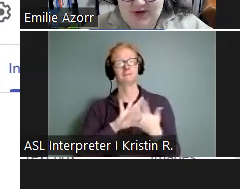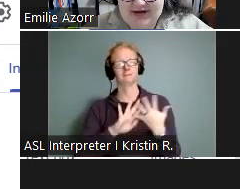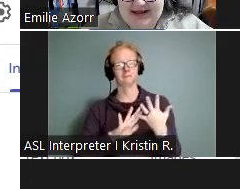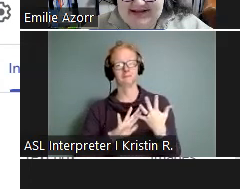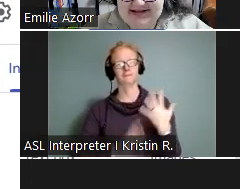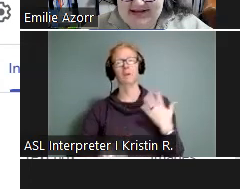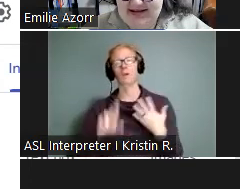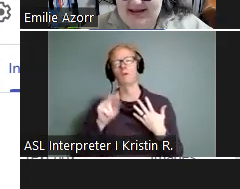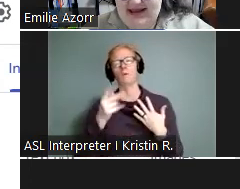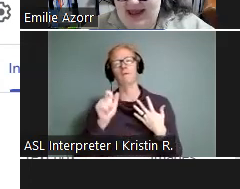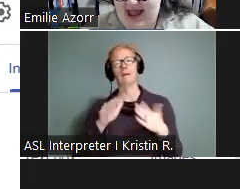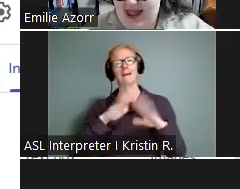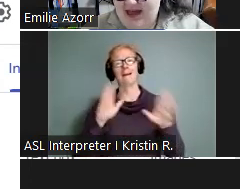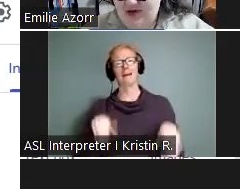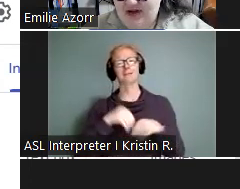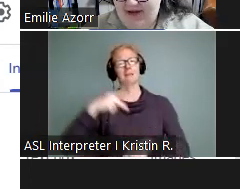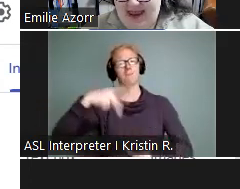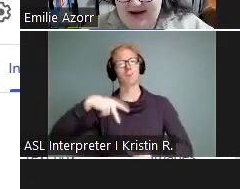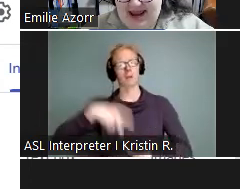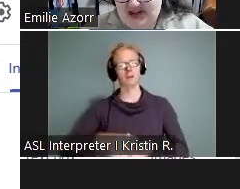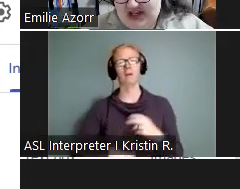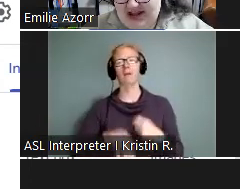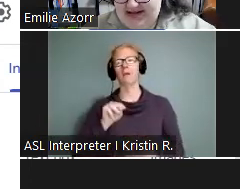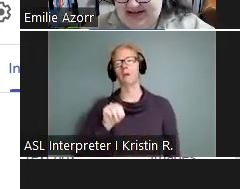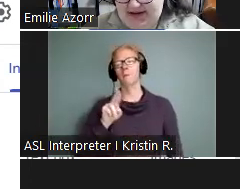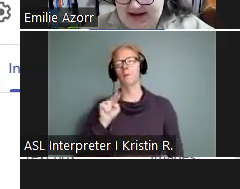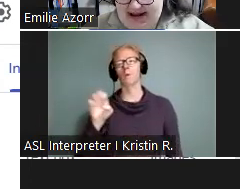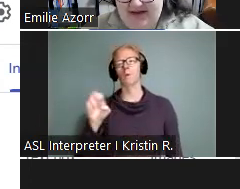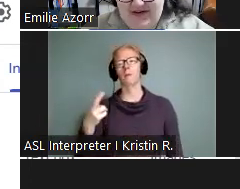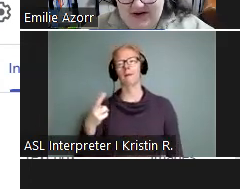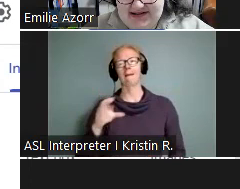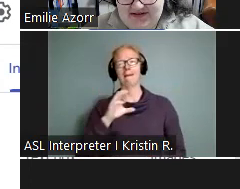Raphael House of Portland, and Multnomah County Aging and